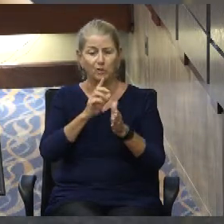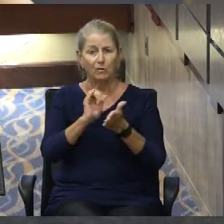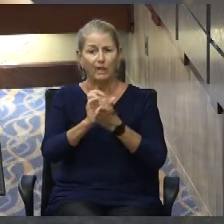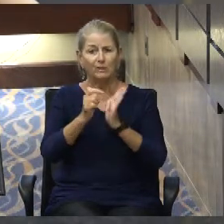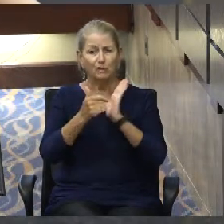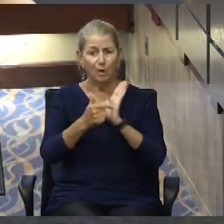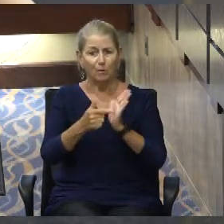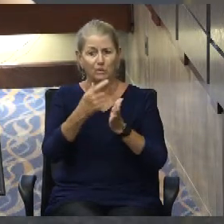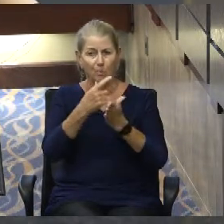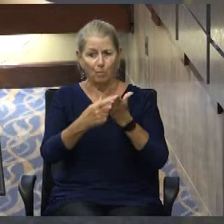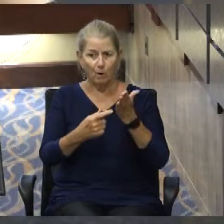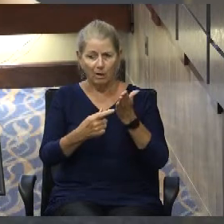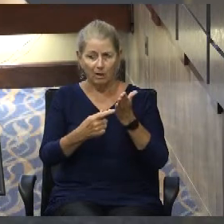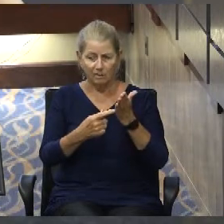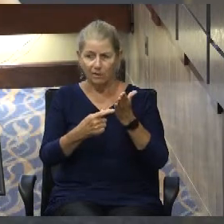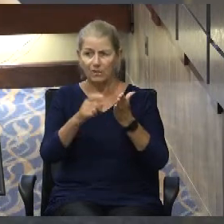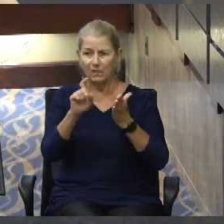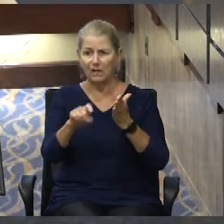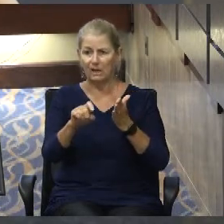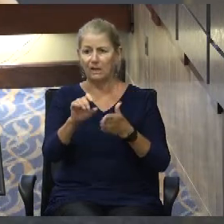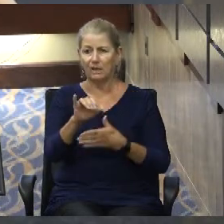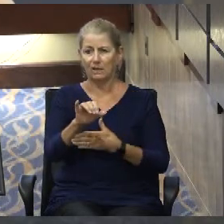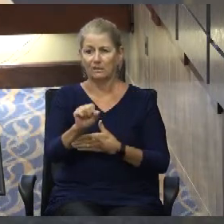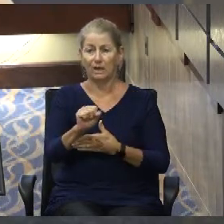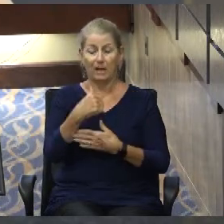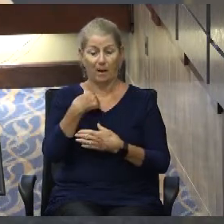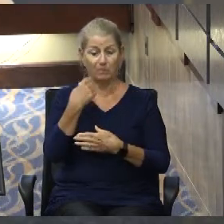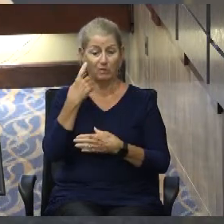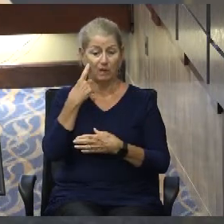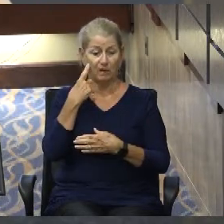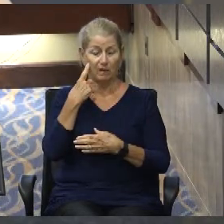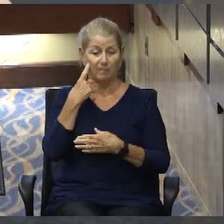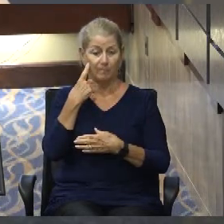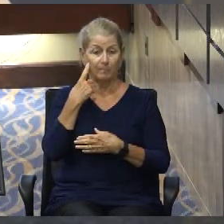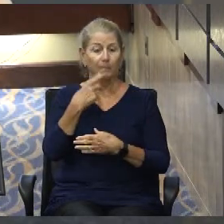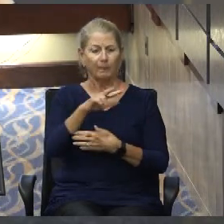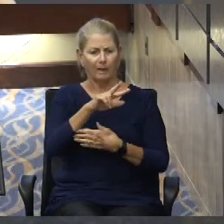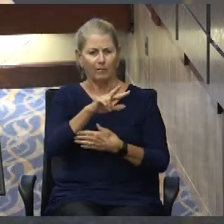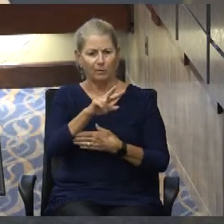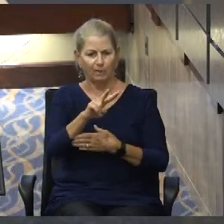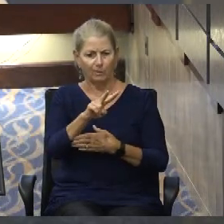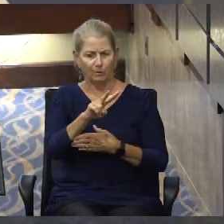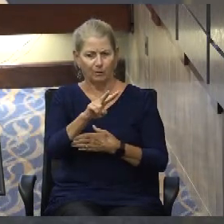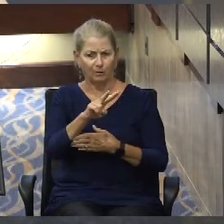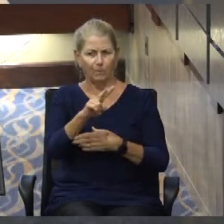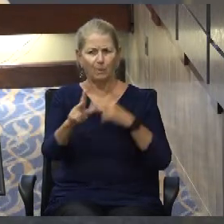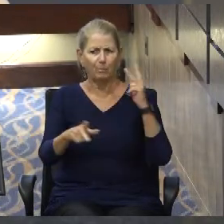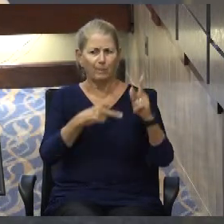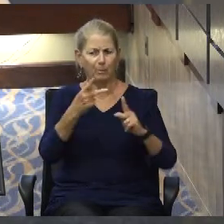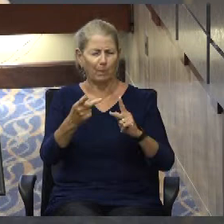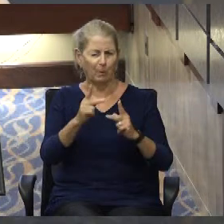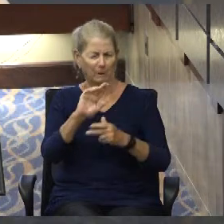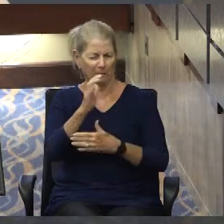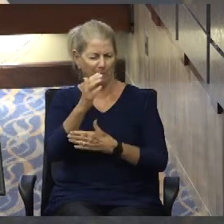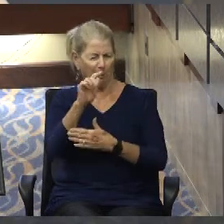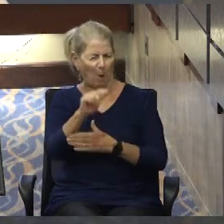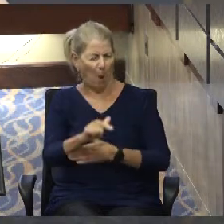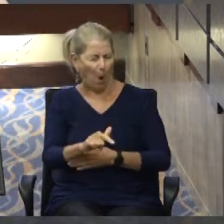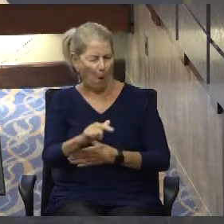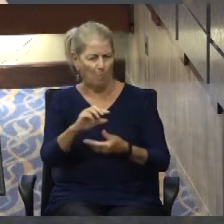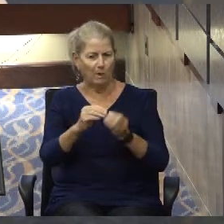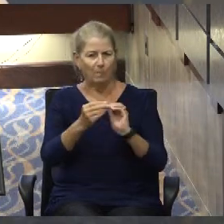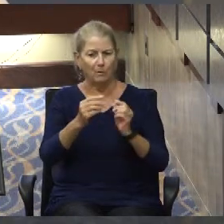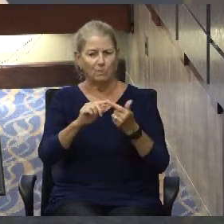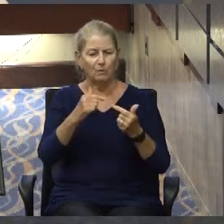pulse is. And I was just thinking, 32 seems low to me, but, have we